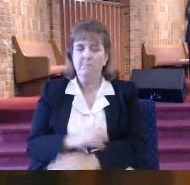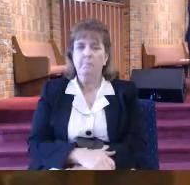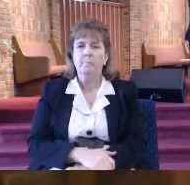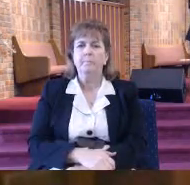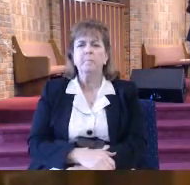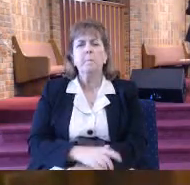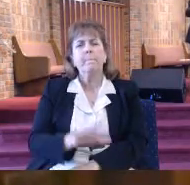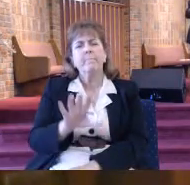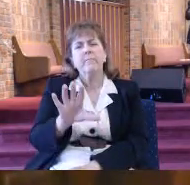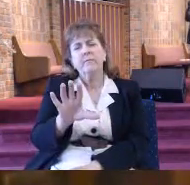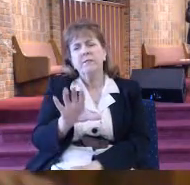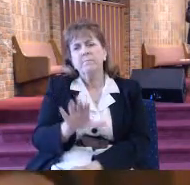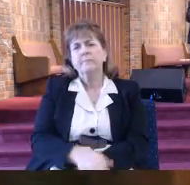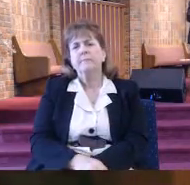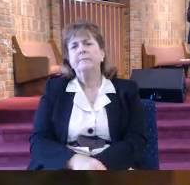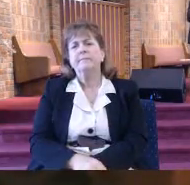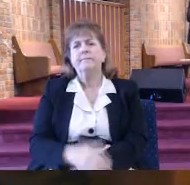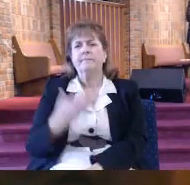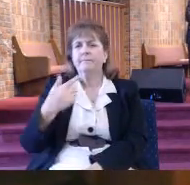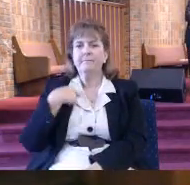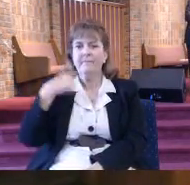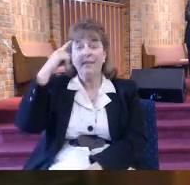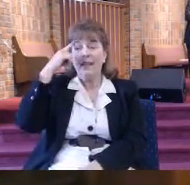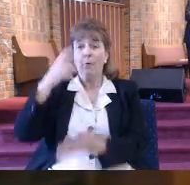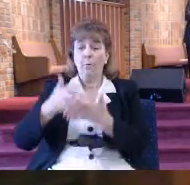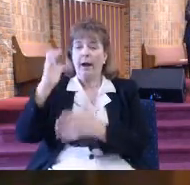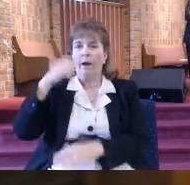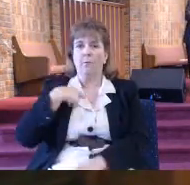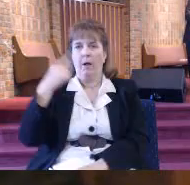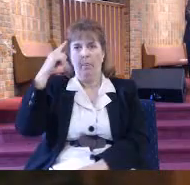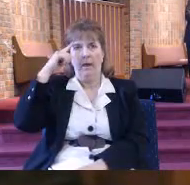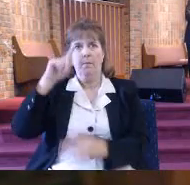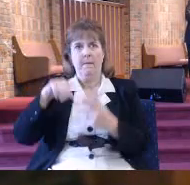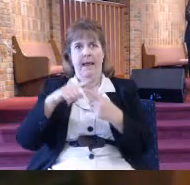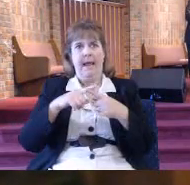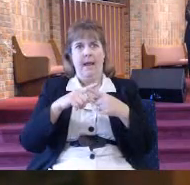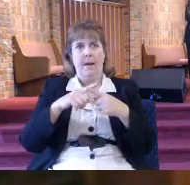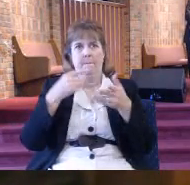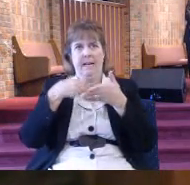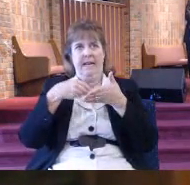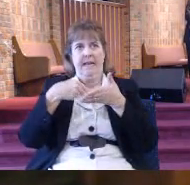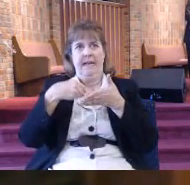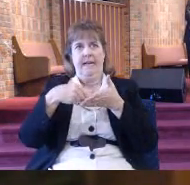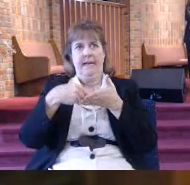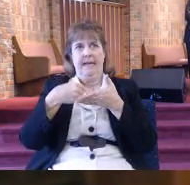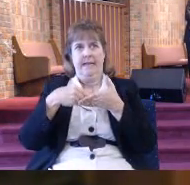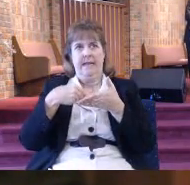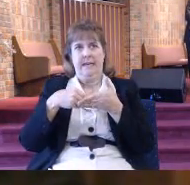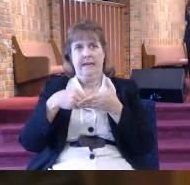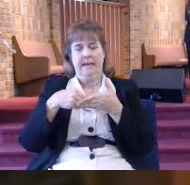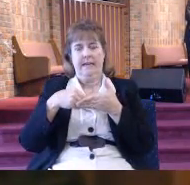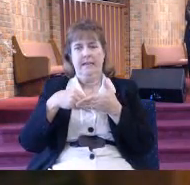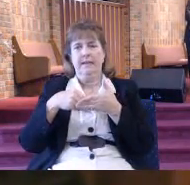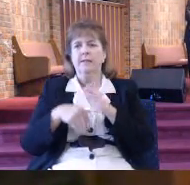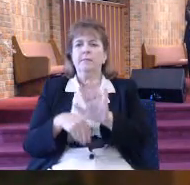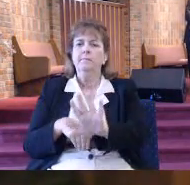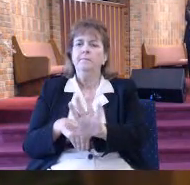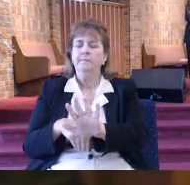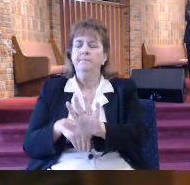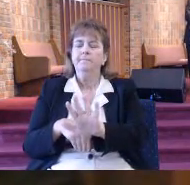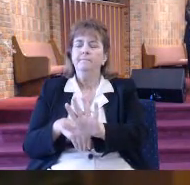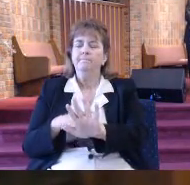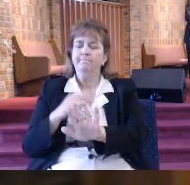But when we do that, we're probably thinking physically. Here's a better question. Are you